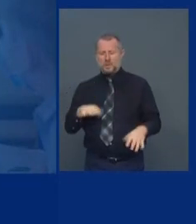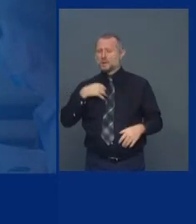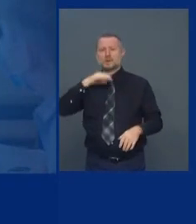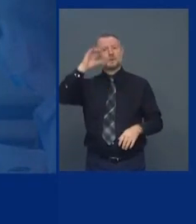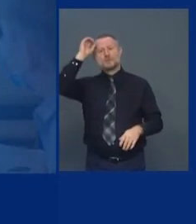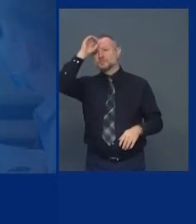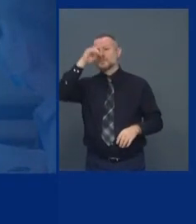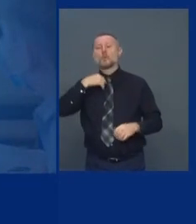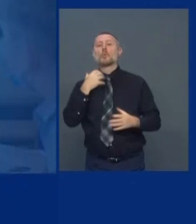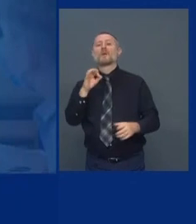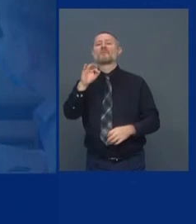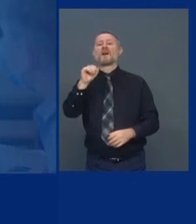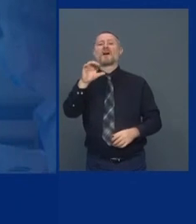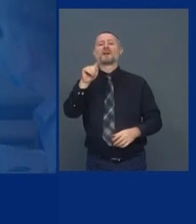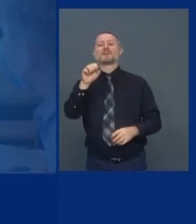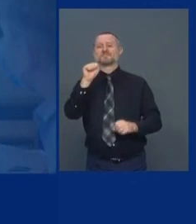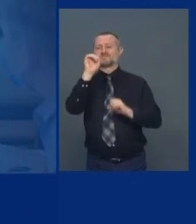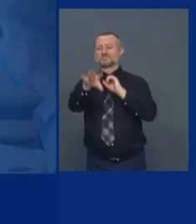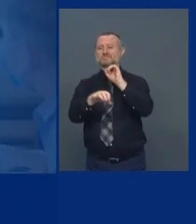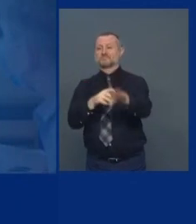facts, and then I'll come up with my own opinion.